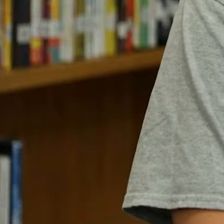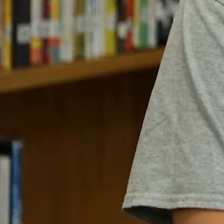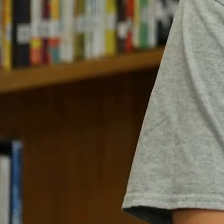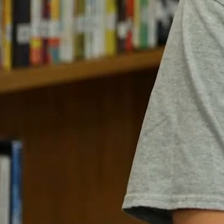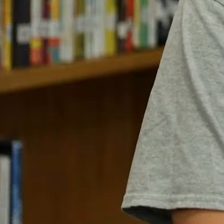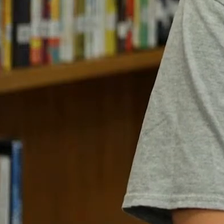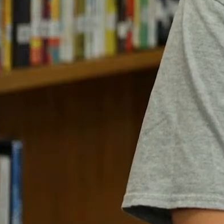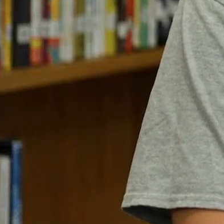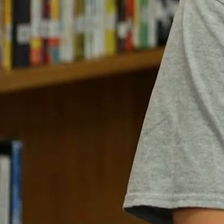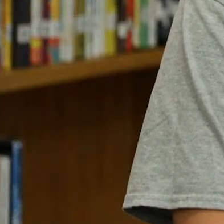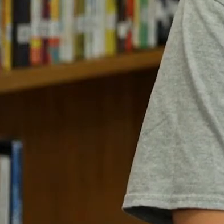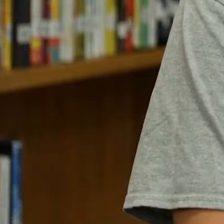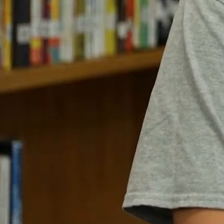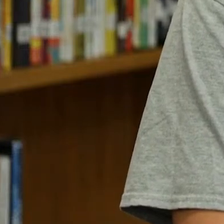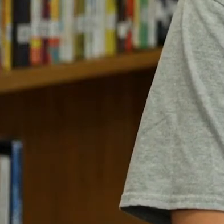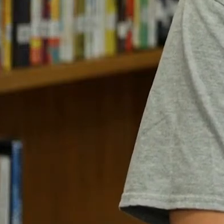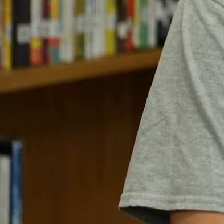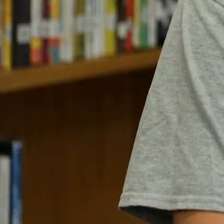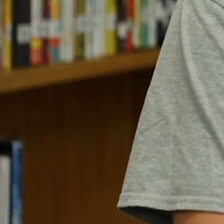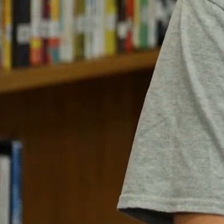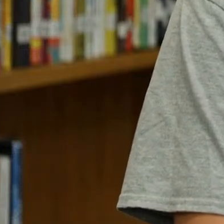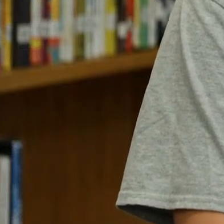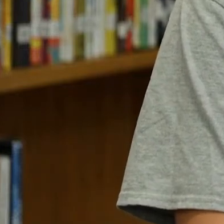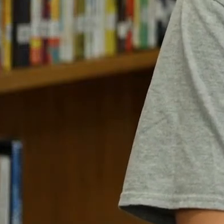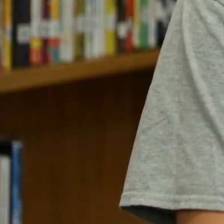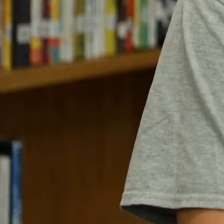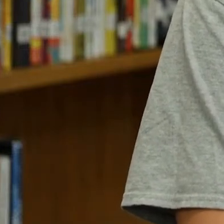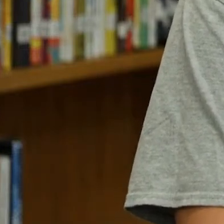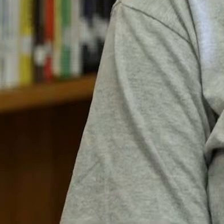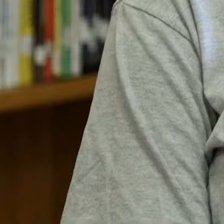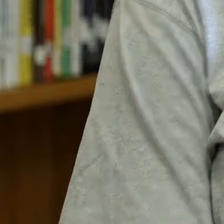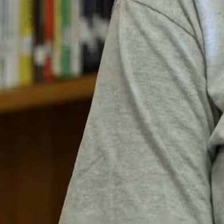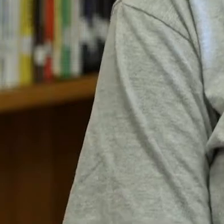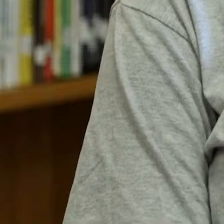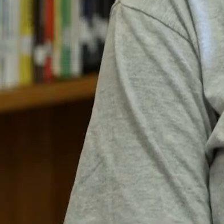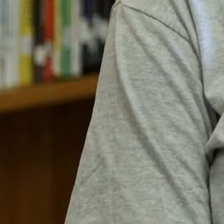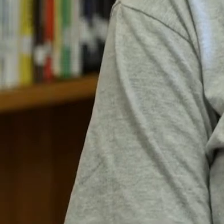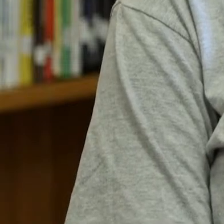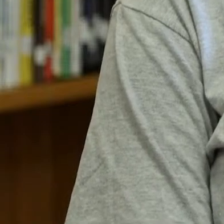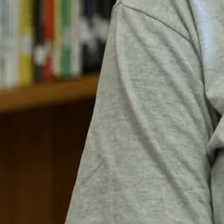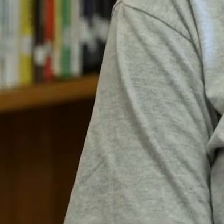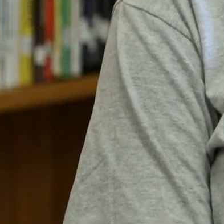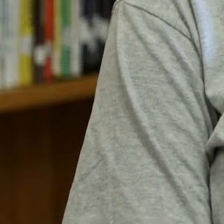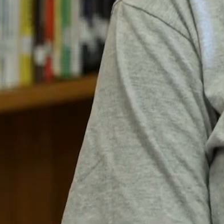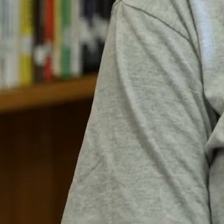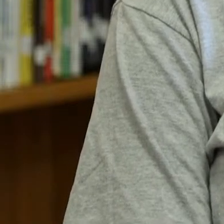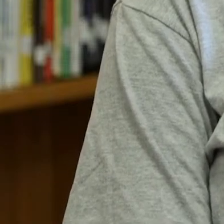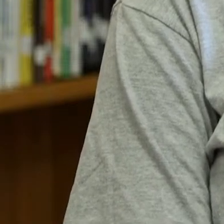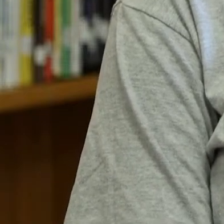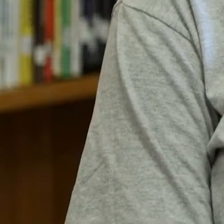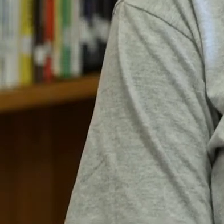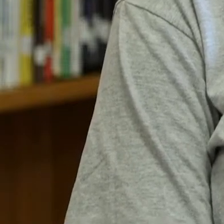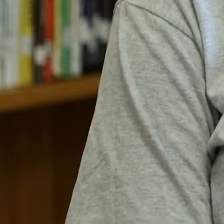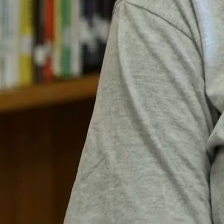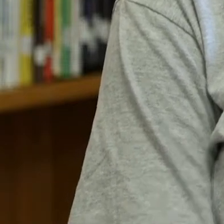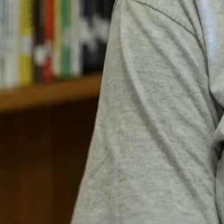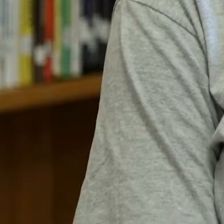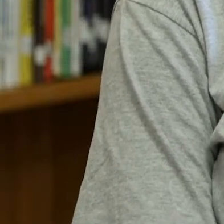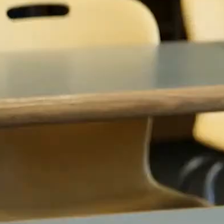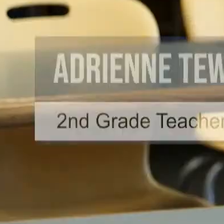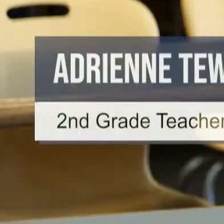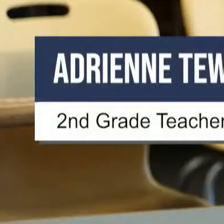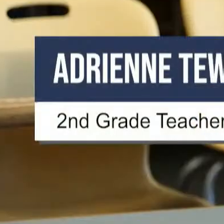huge difference down the line. When you keep working at that skill every single day, you see a change after a couple of weeks or a couple of months in those